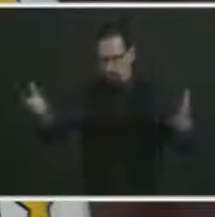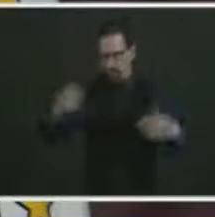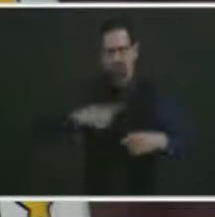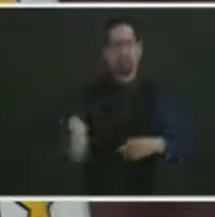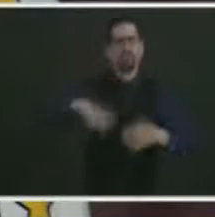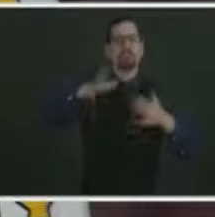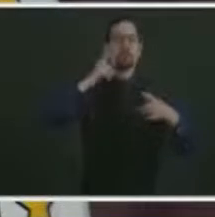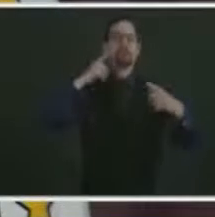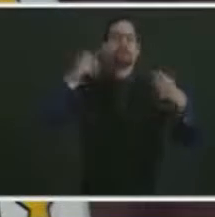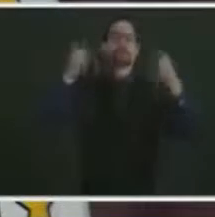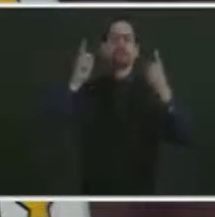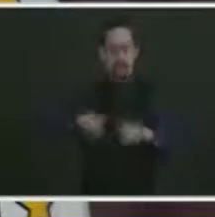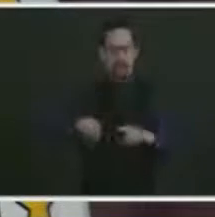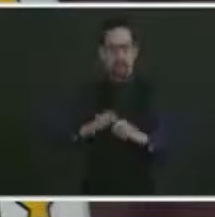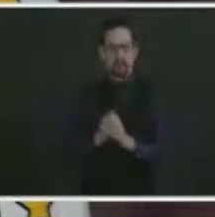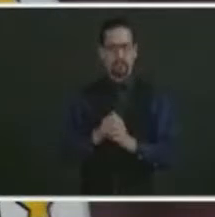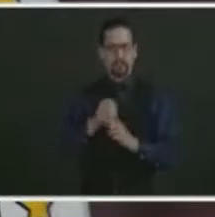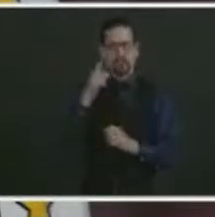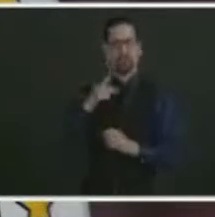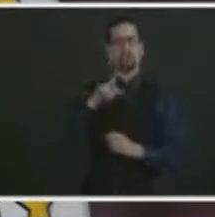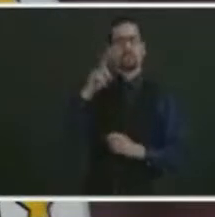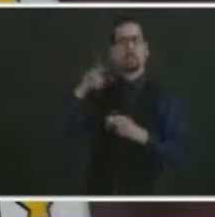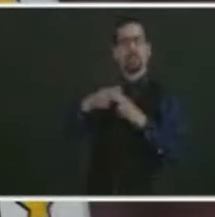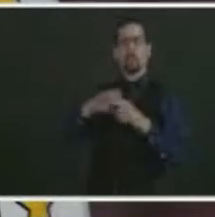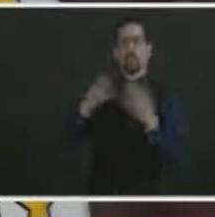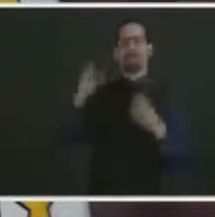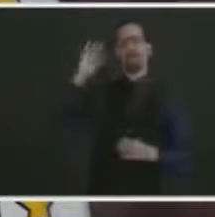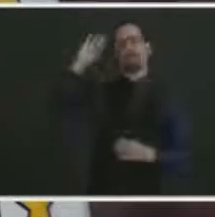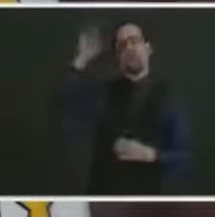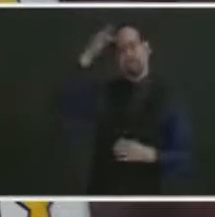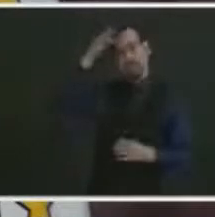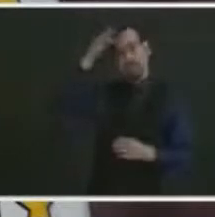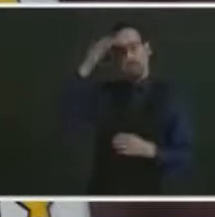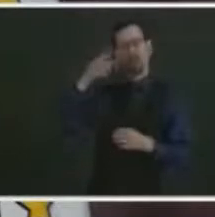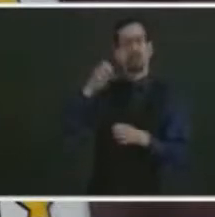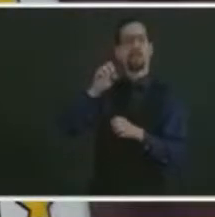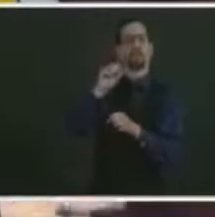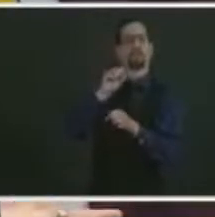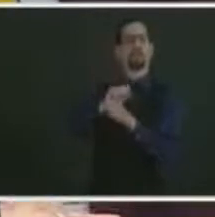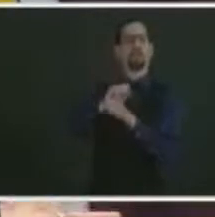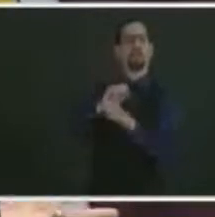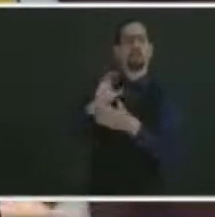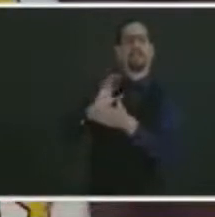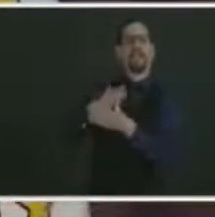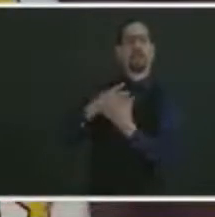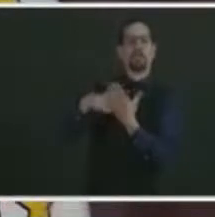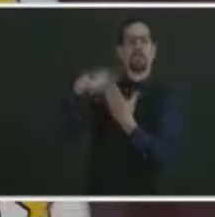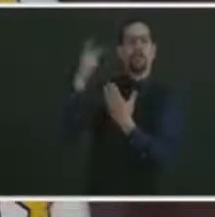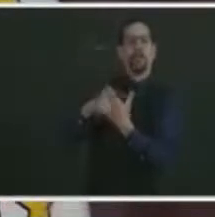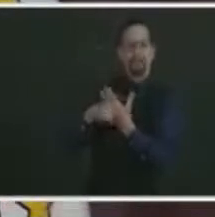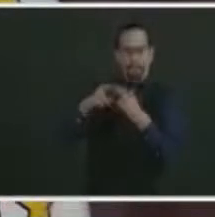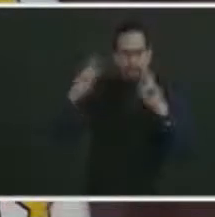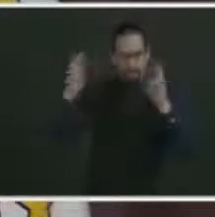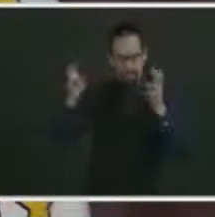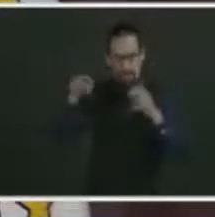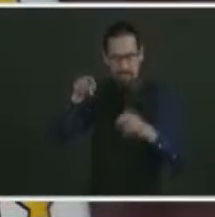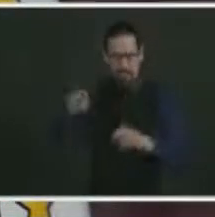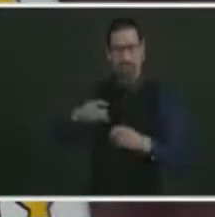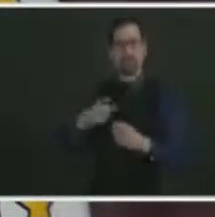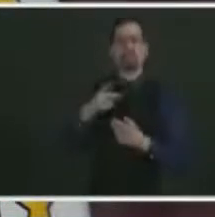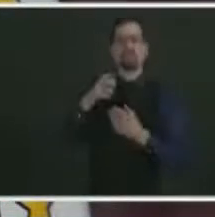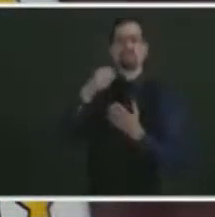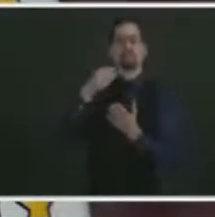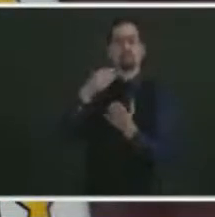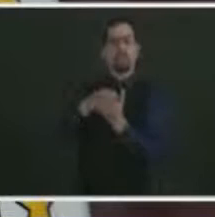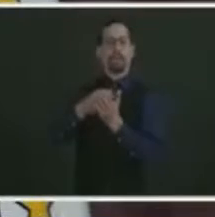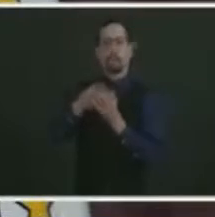work share program for state employees. The federal work share program uses federal funding from the CARES Act to help